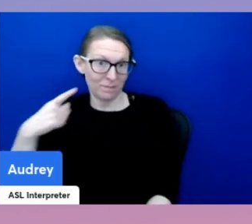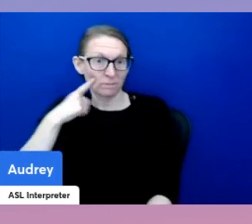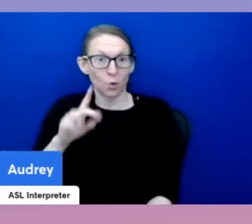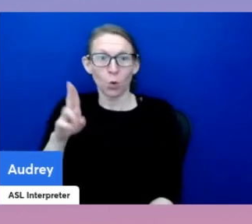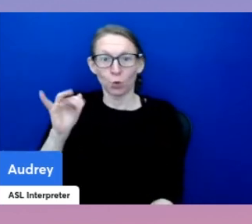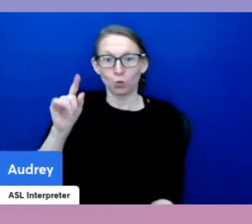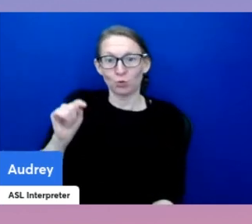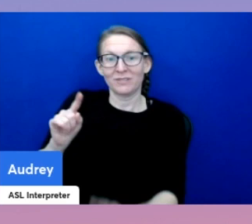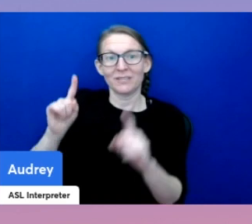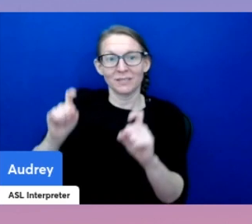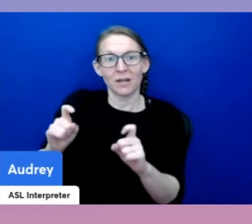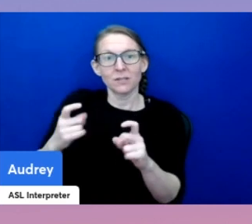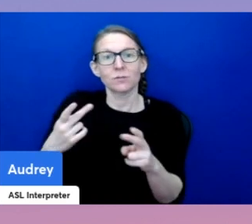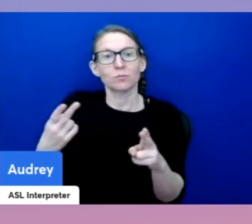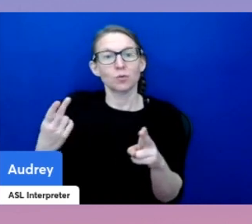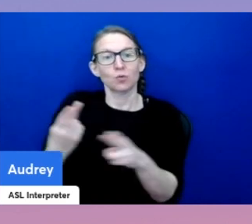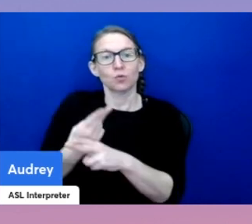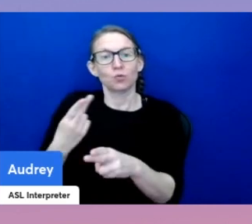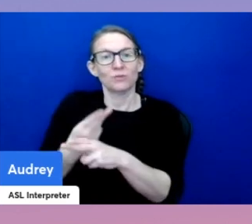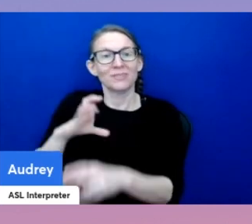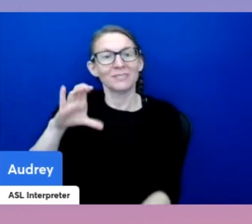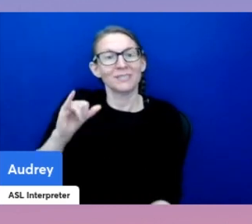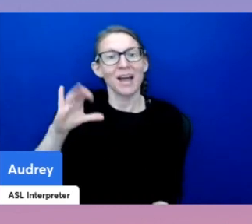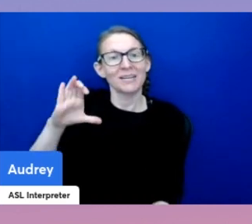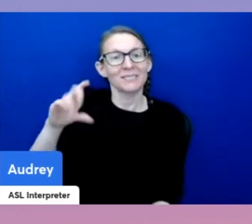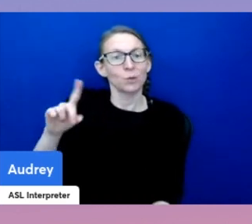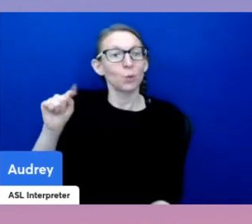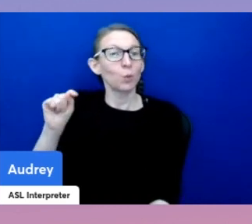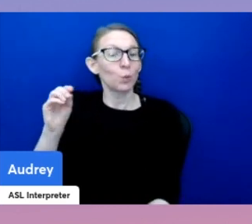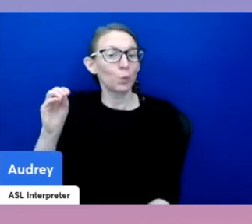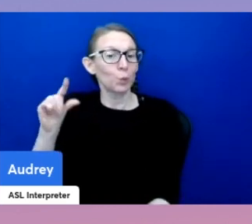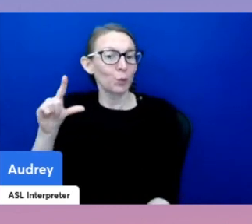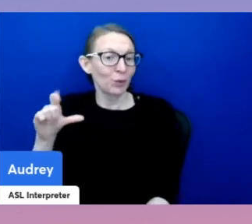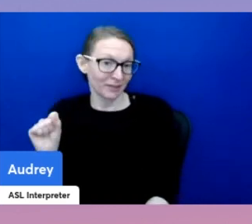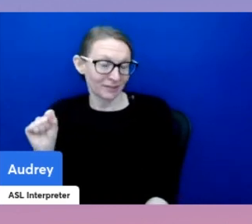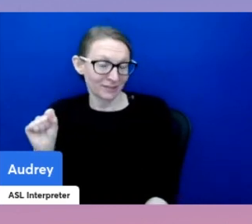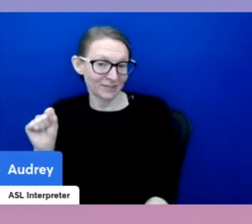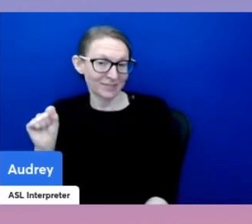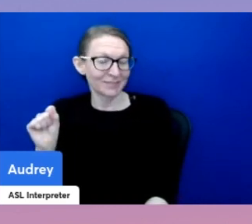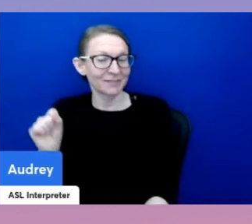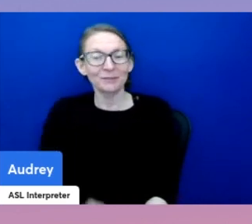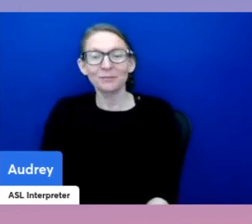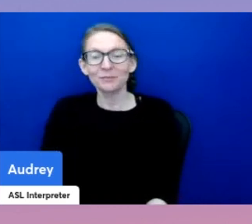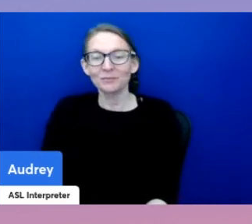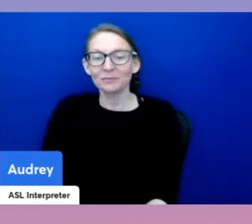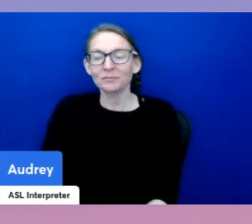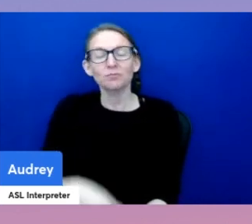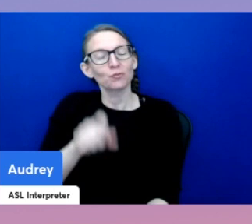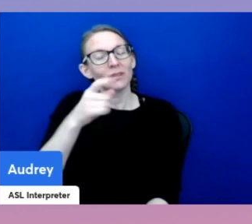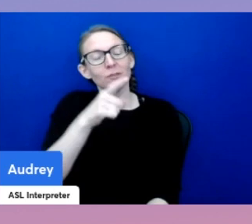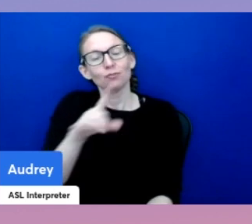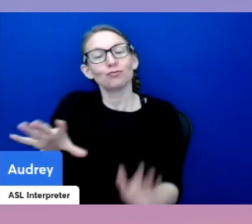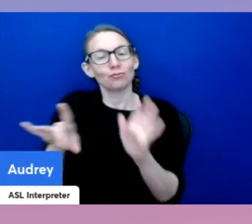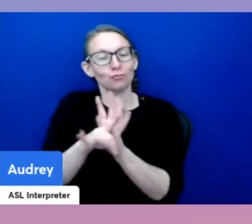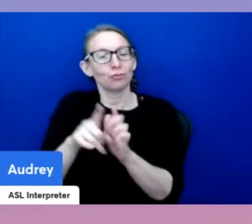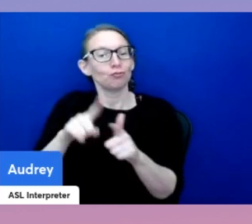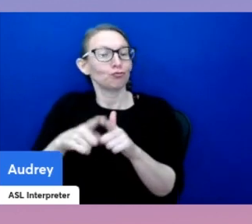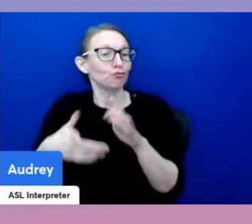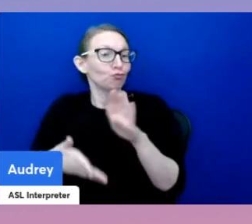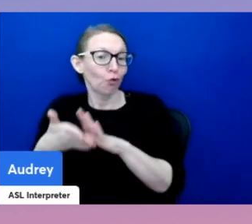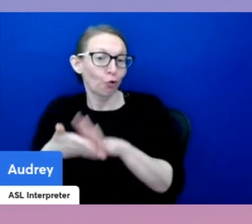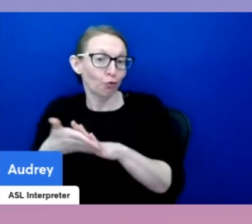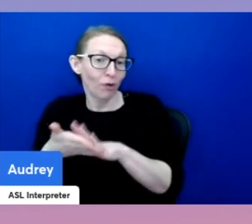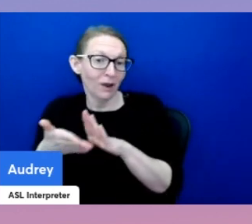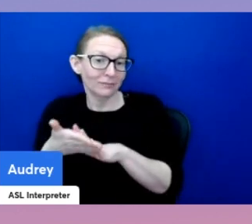CI/CD tools. Yeah, but basically you can choose to run both unit tests and integration tests in